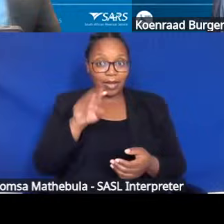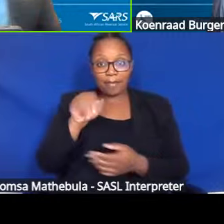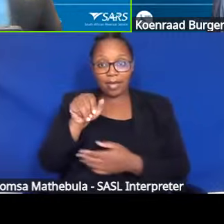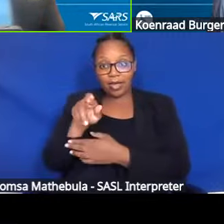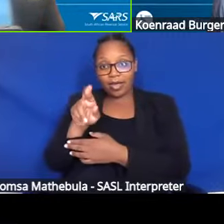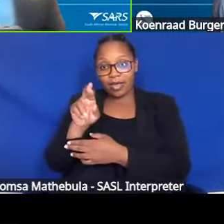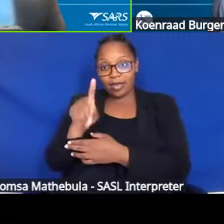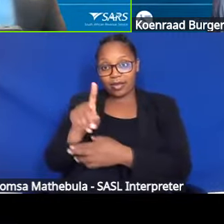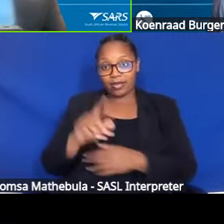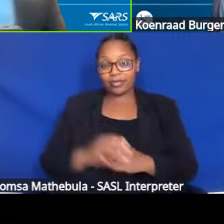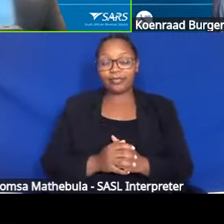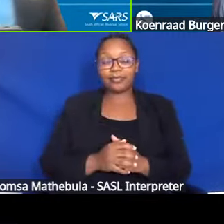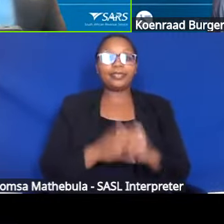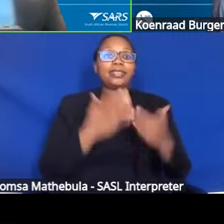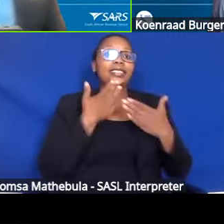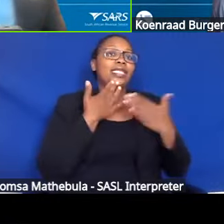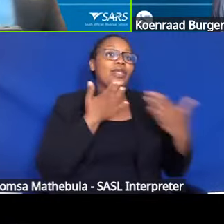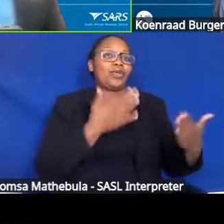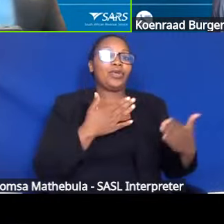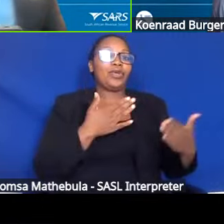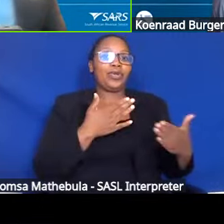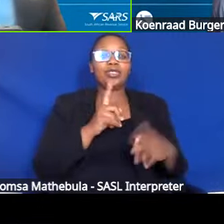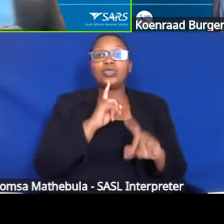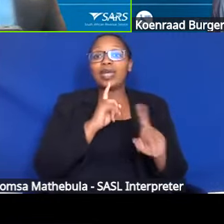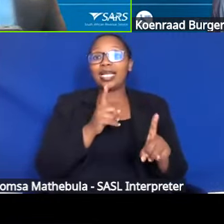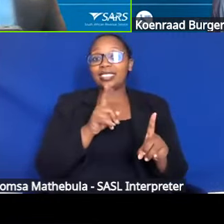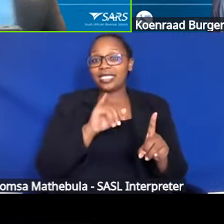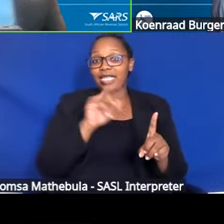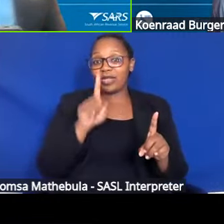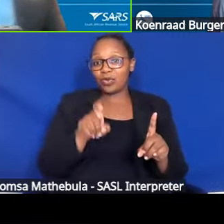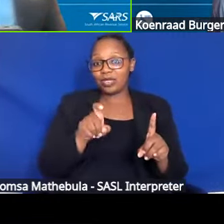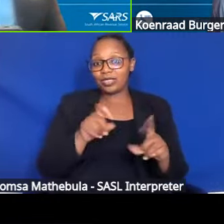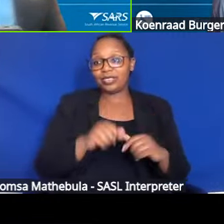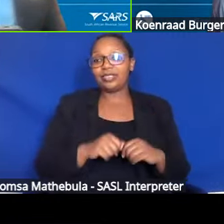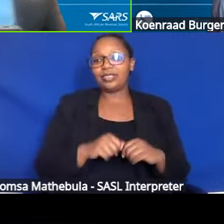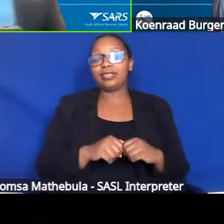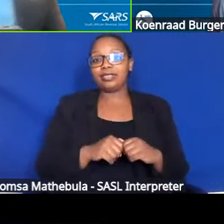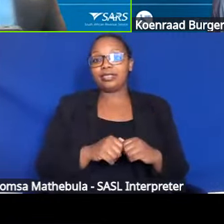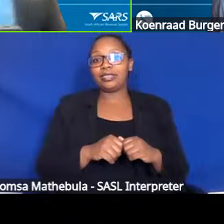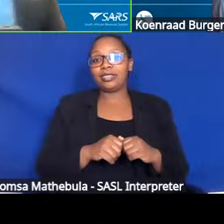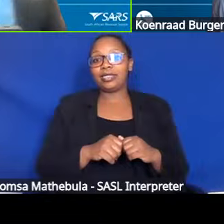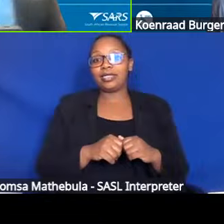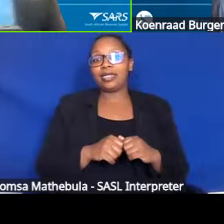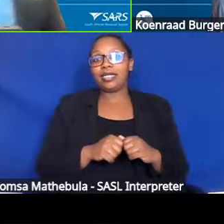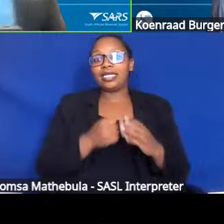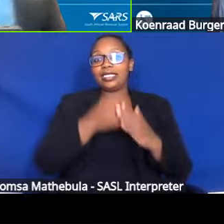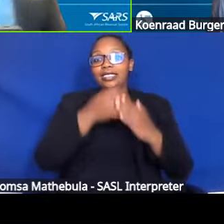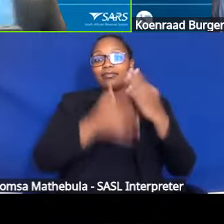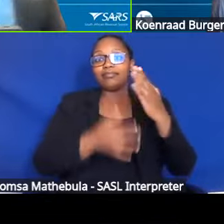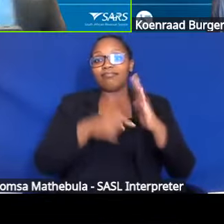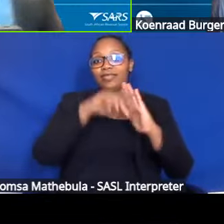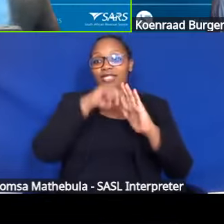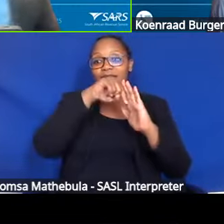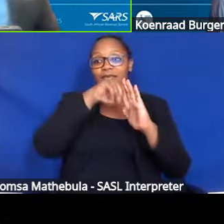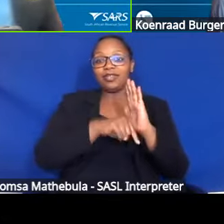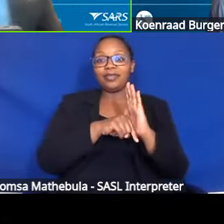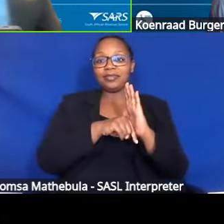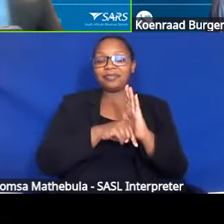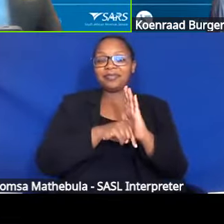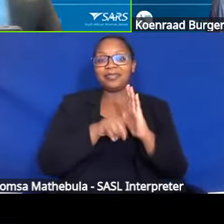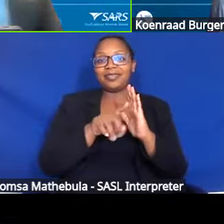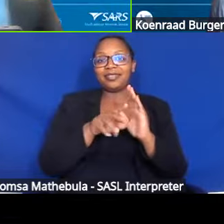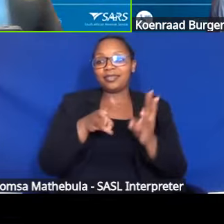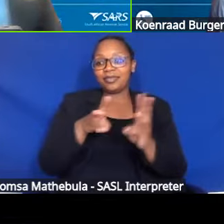Thank you. To answer that question, a detailed schedule will suffice. Detailed schedule of